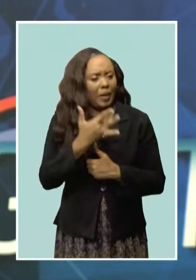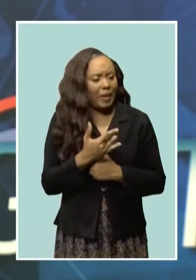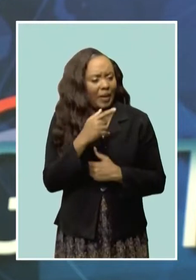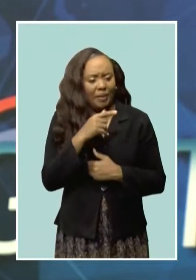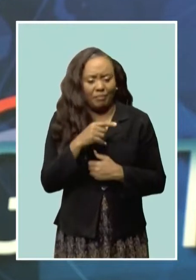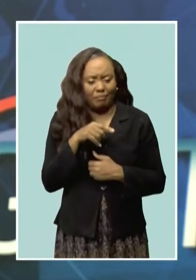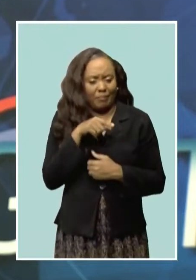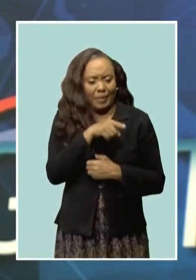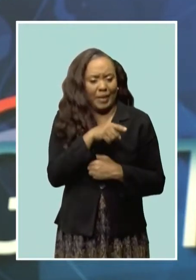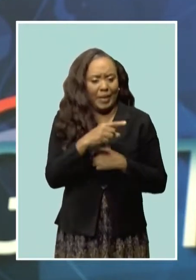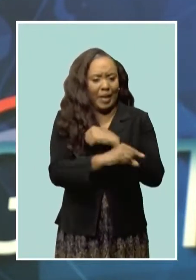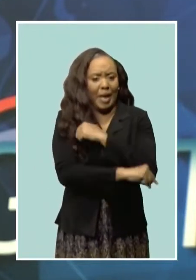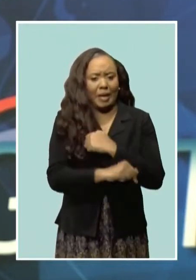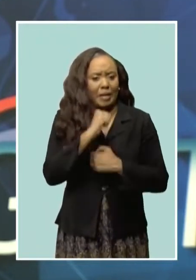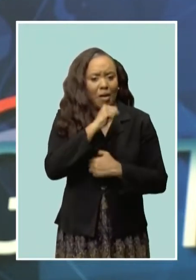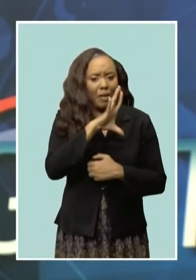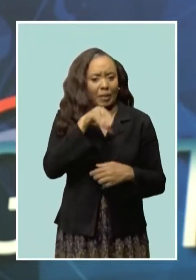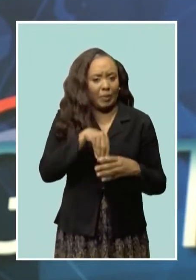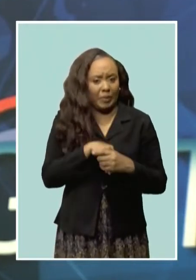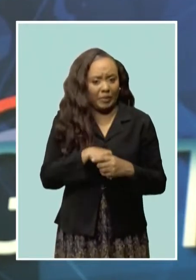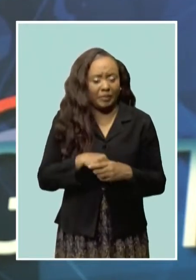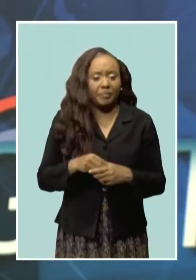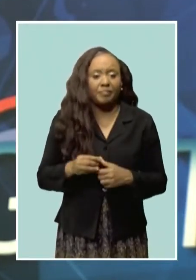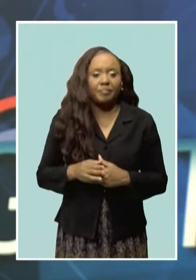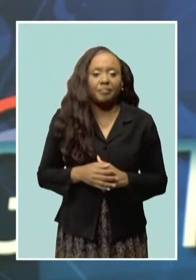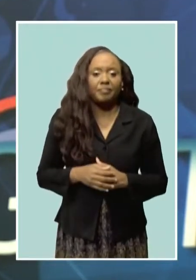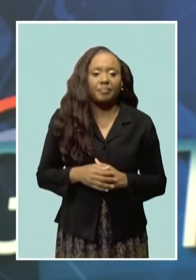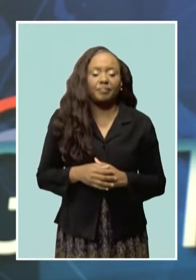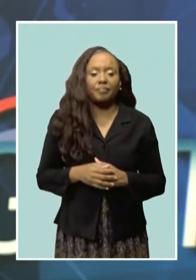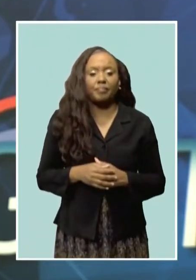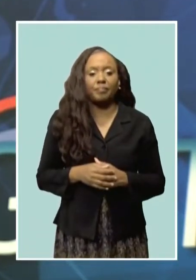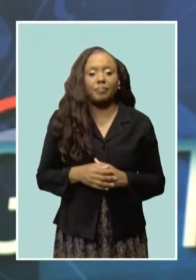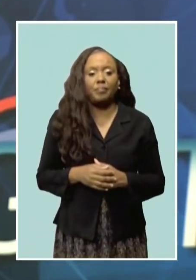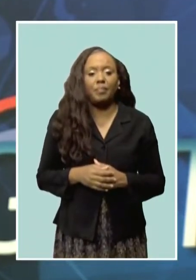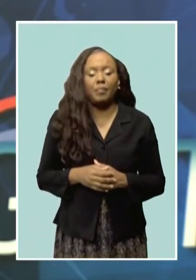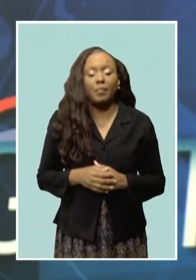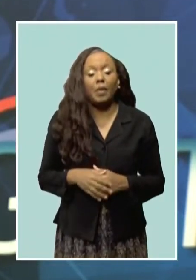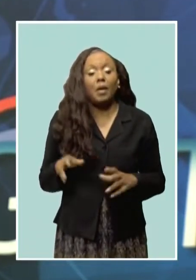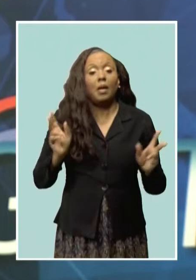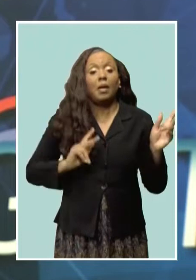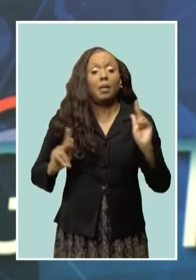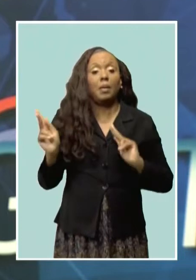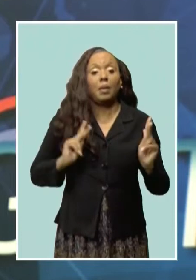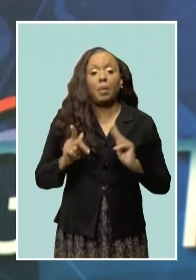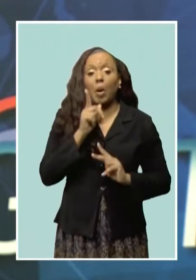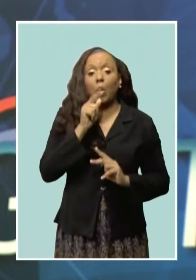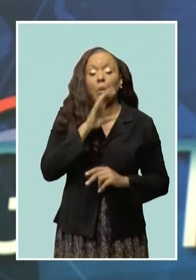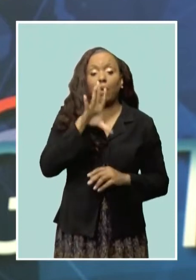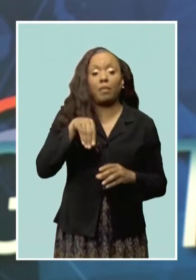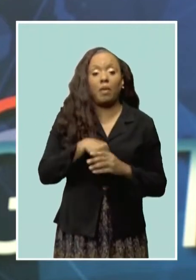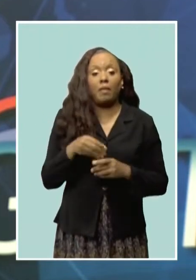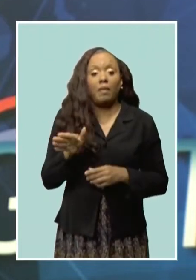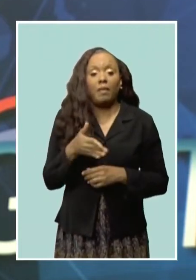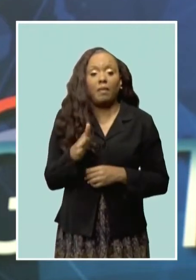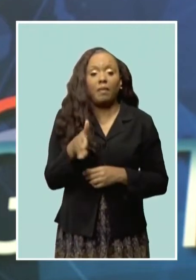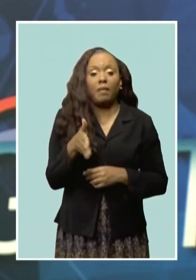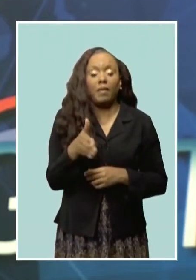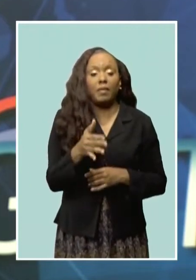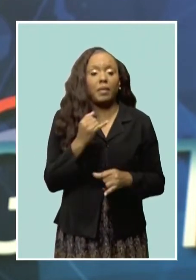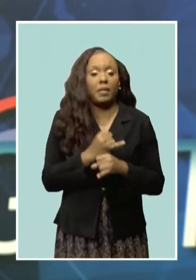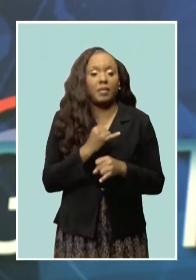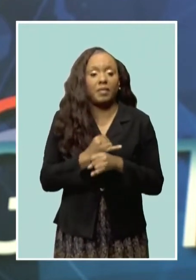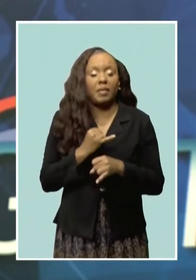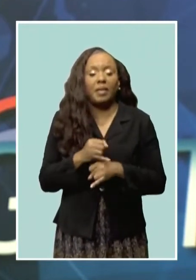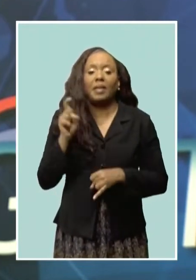A concerted effort is being made to ensure Fisherfolk are certified. As part of the initiative, over a dozen of them will be